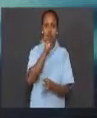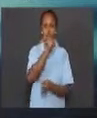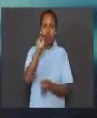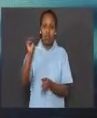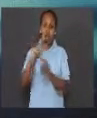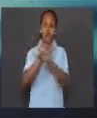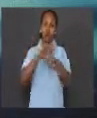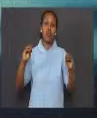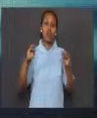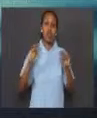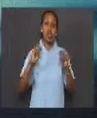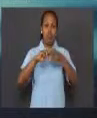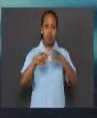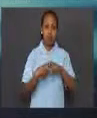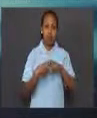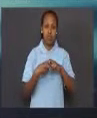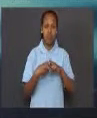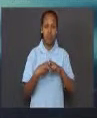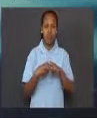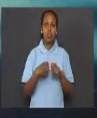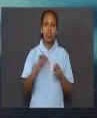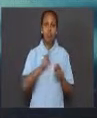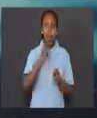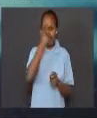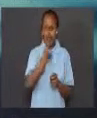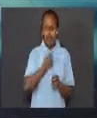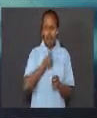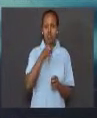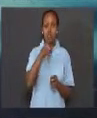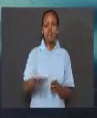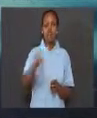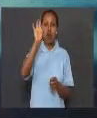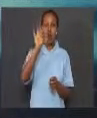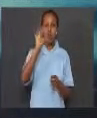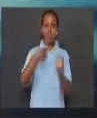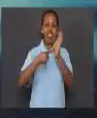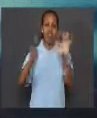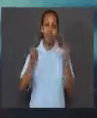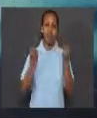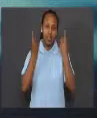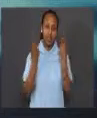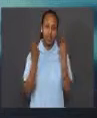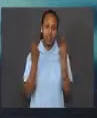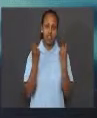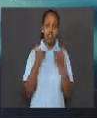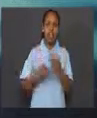to solve problems. I trust you have found this informative.